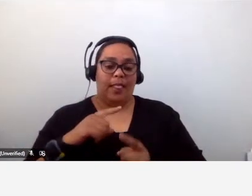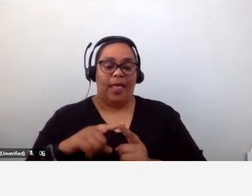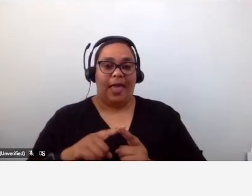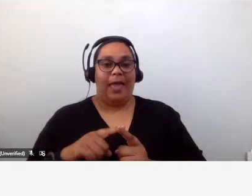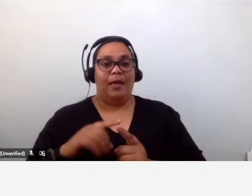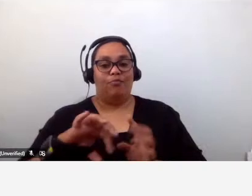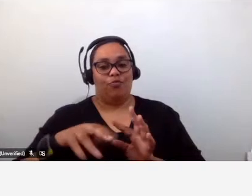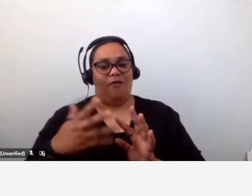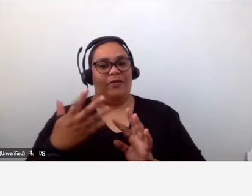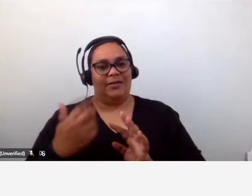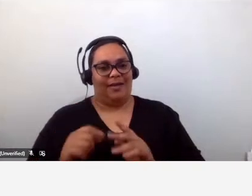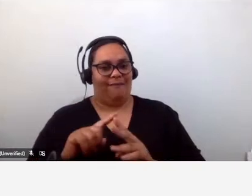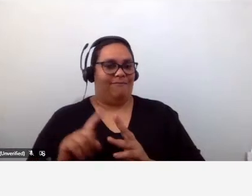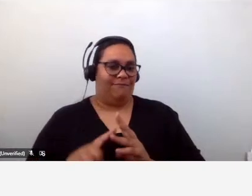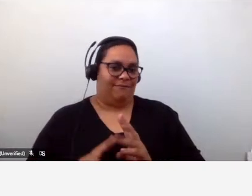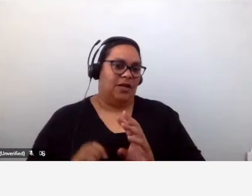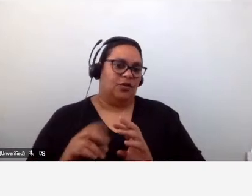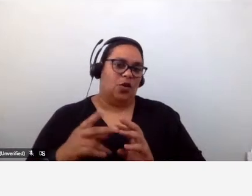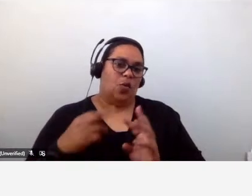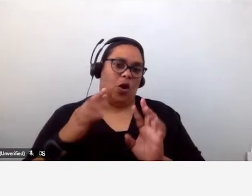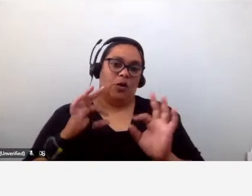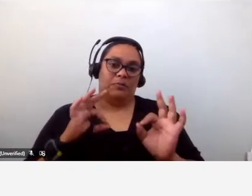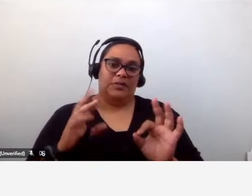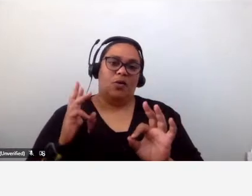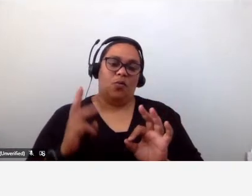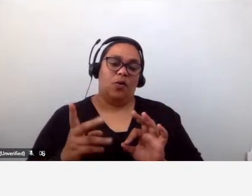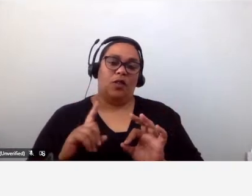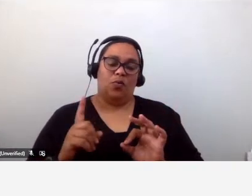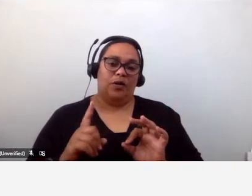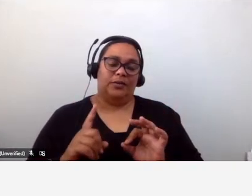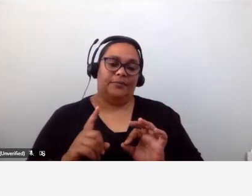with. And it's we hope that this